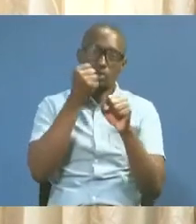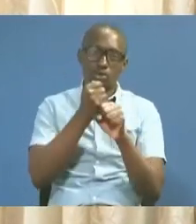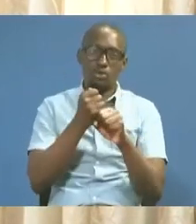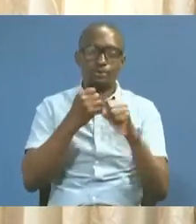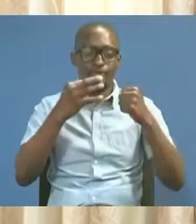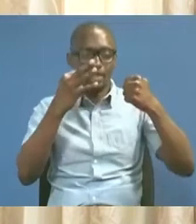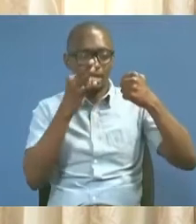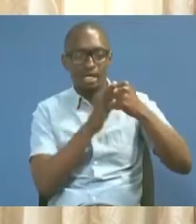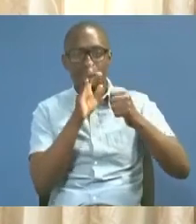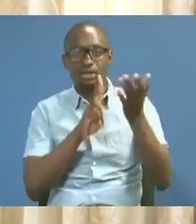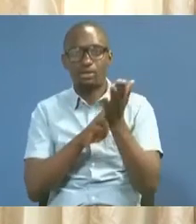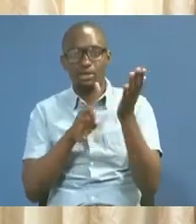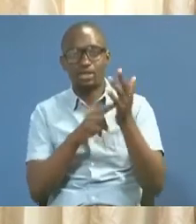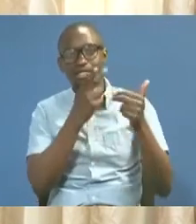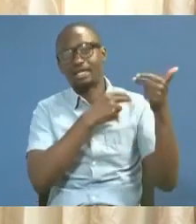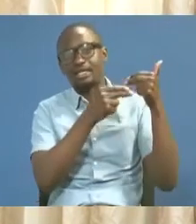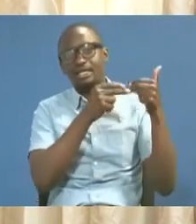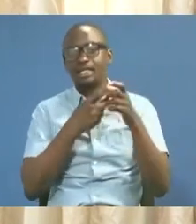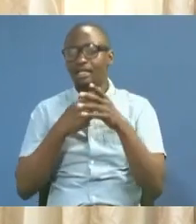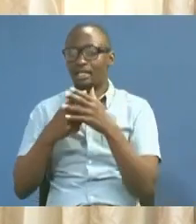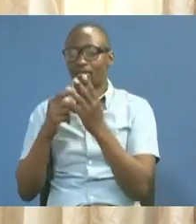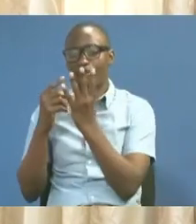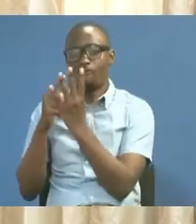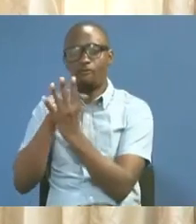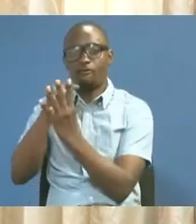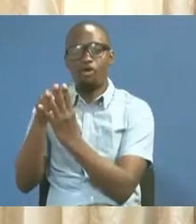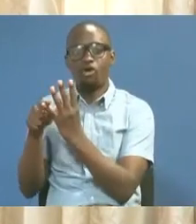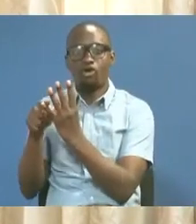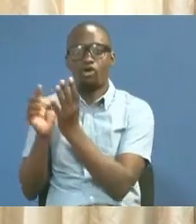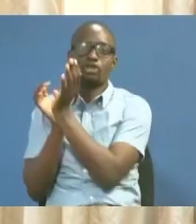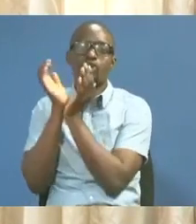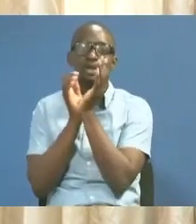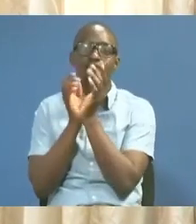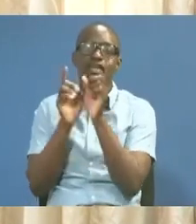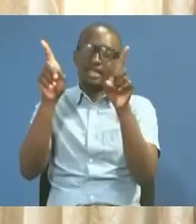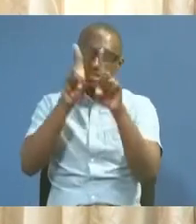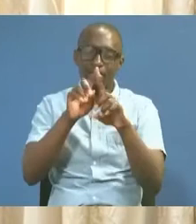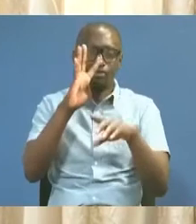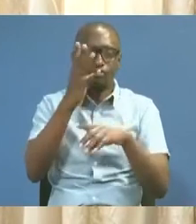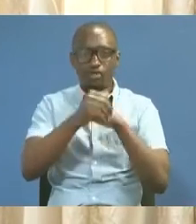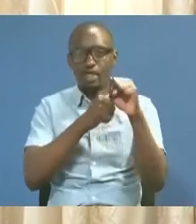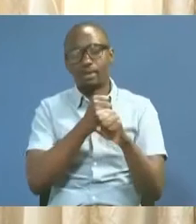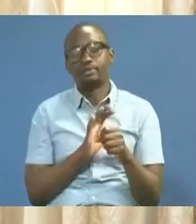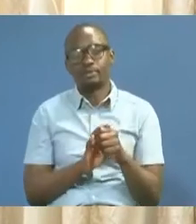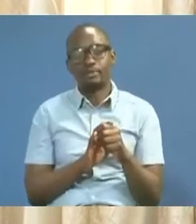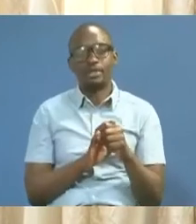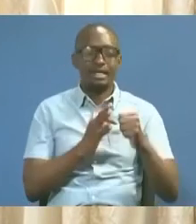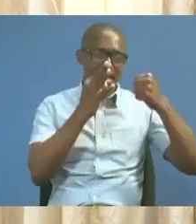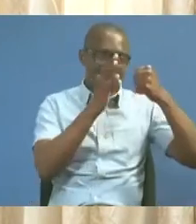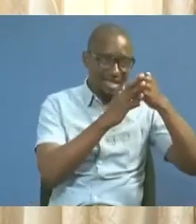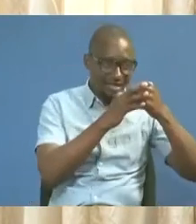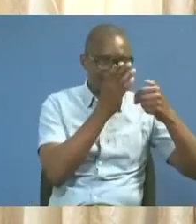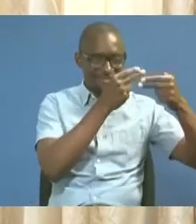in history, 4 units in geography. When you go to fourth year, the same thing happens. You take 8